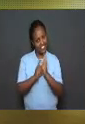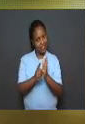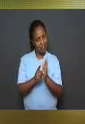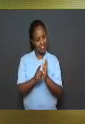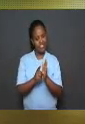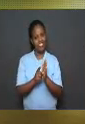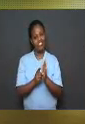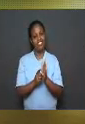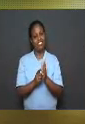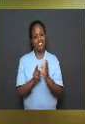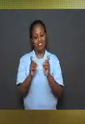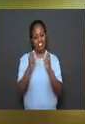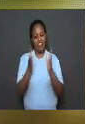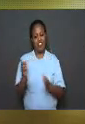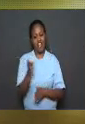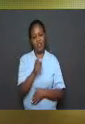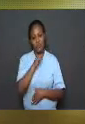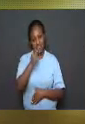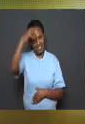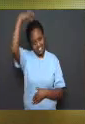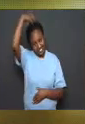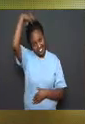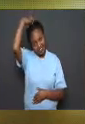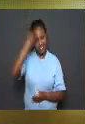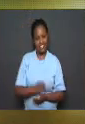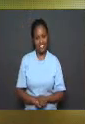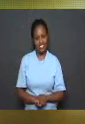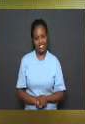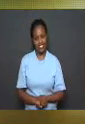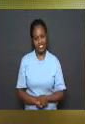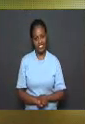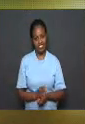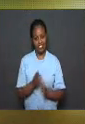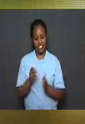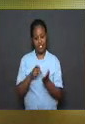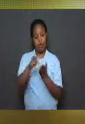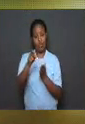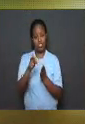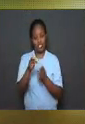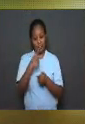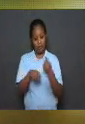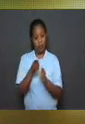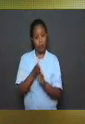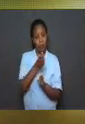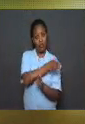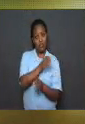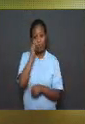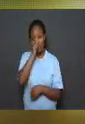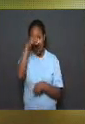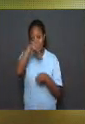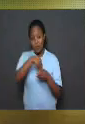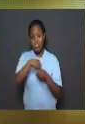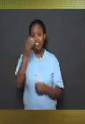government injustice. Before democracy was accepted in